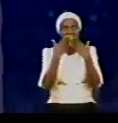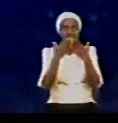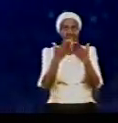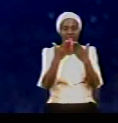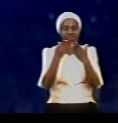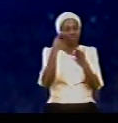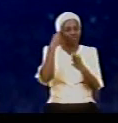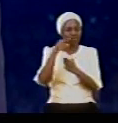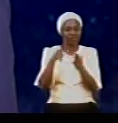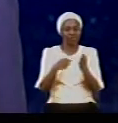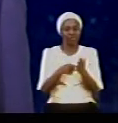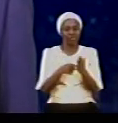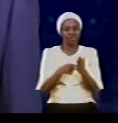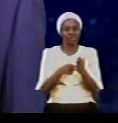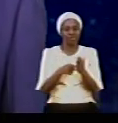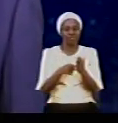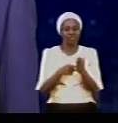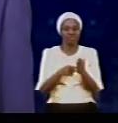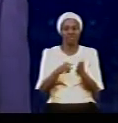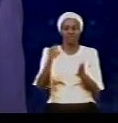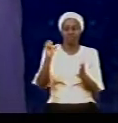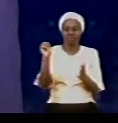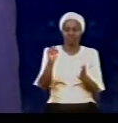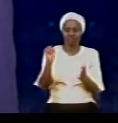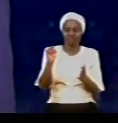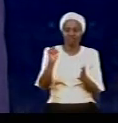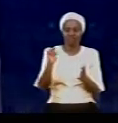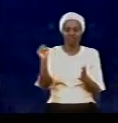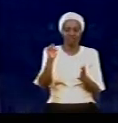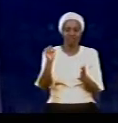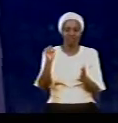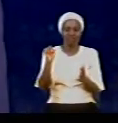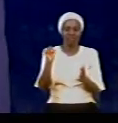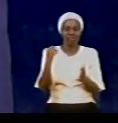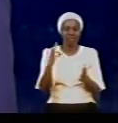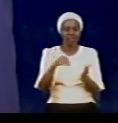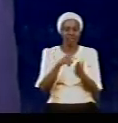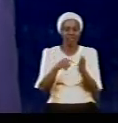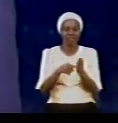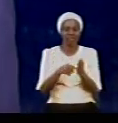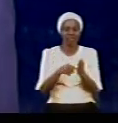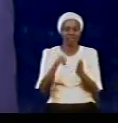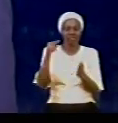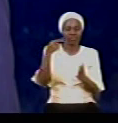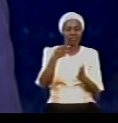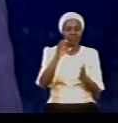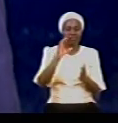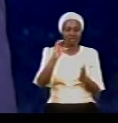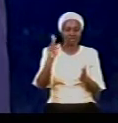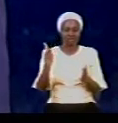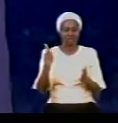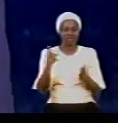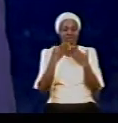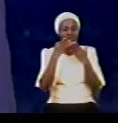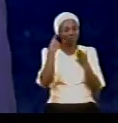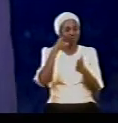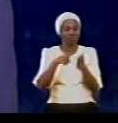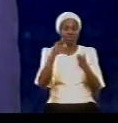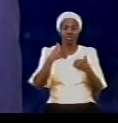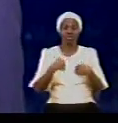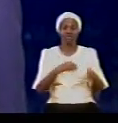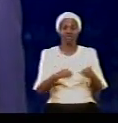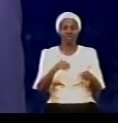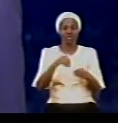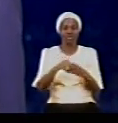GCK. We thank you for what you have done in the past 2 days, and we thank you for what you're going to do